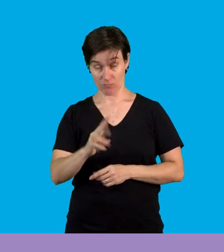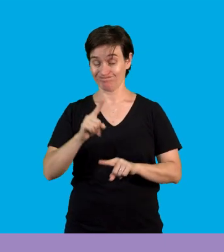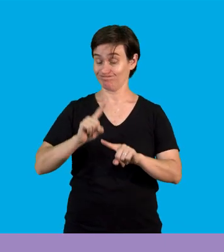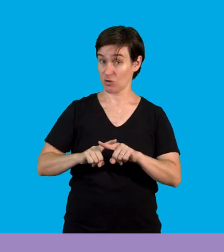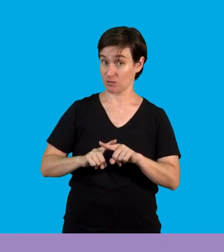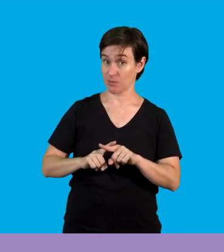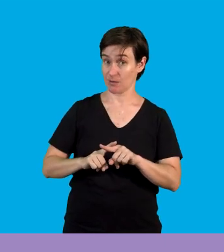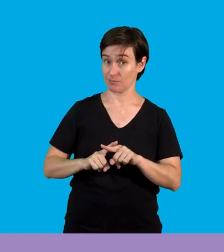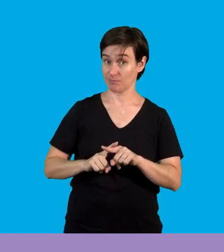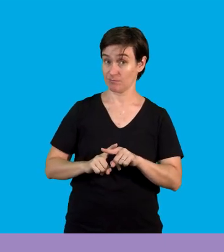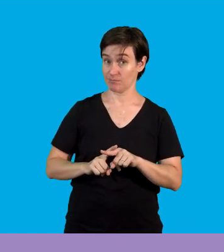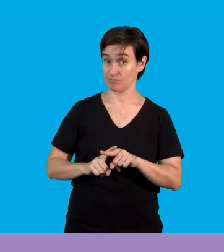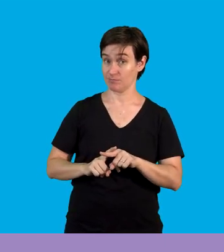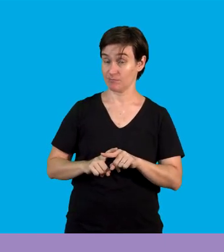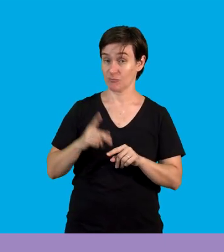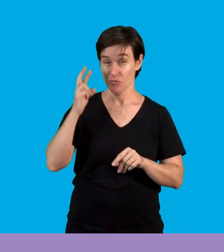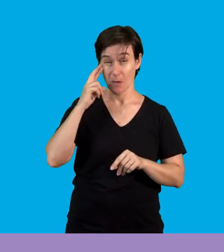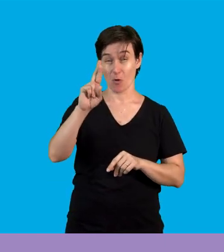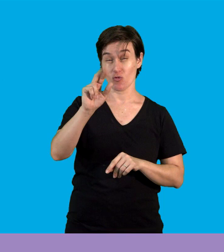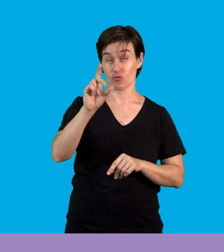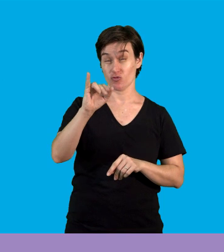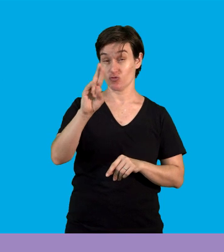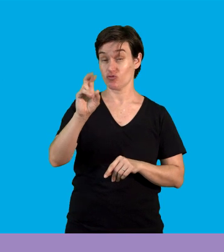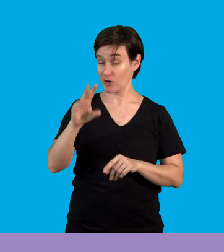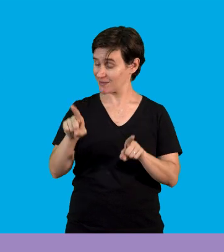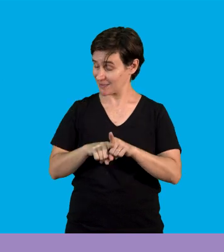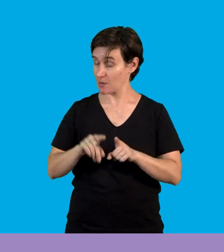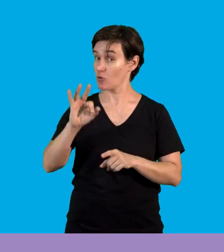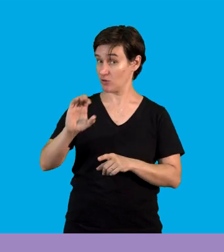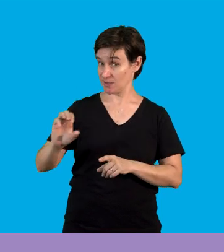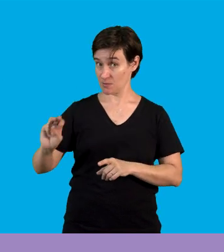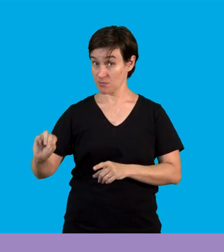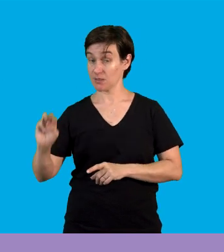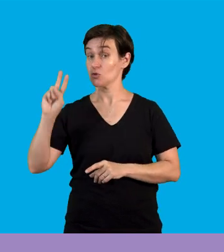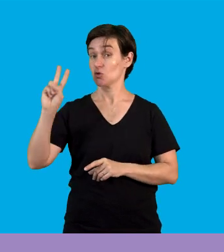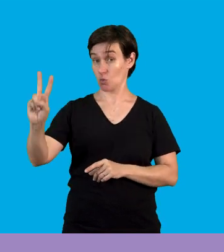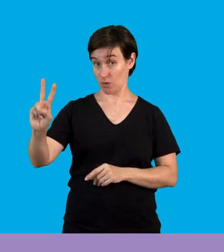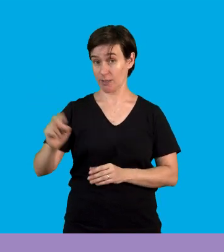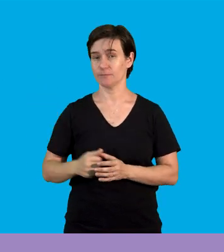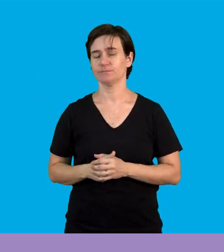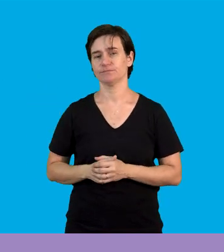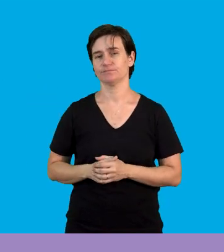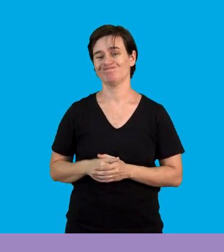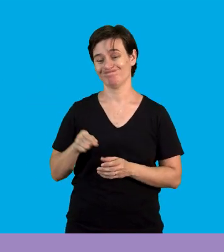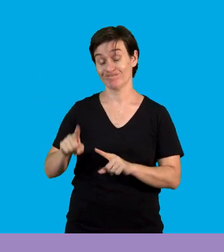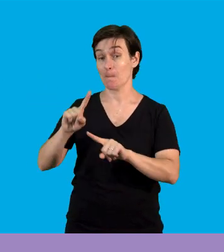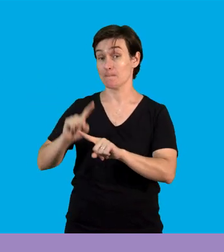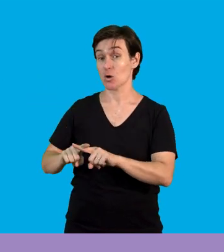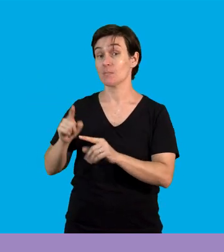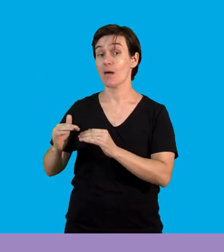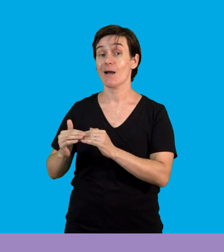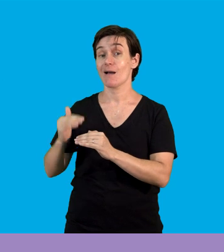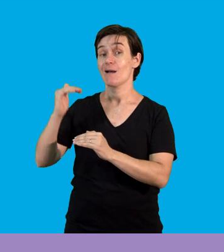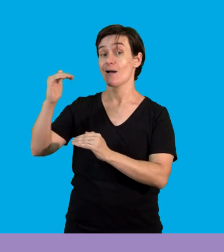3,14 multiplied by the radius, which is still 3 centimeters squared, and we are